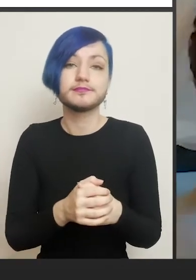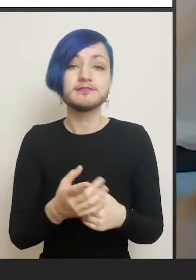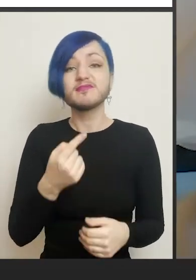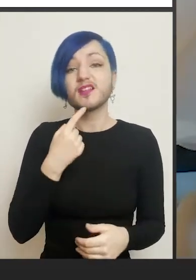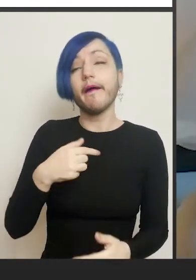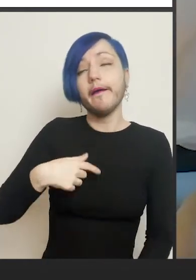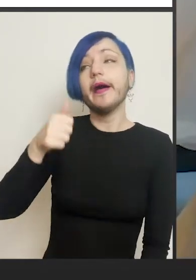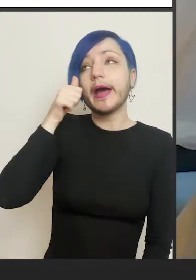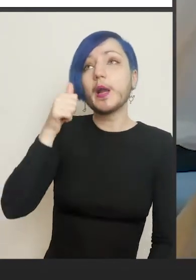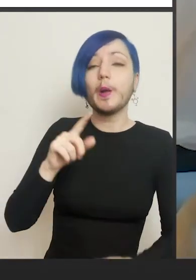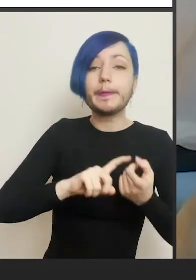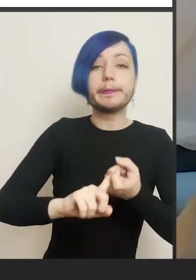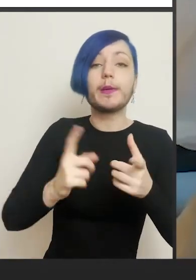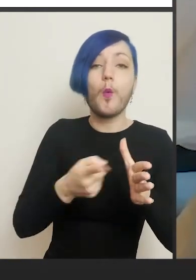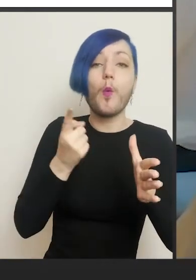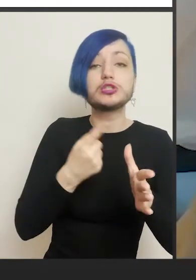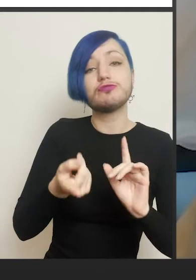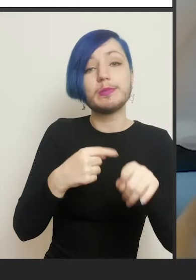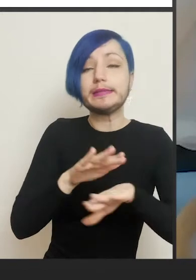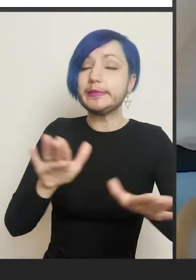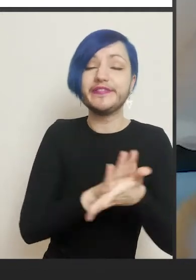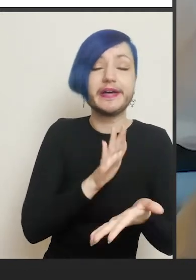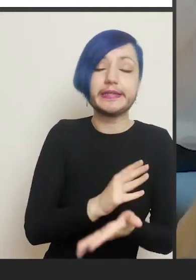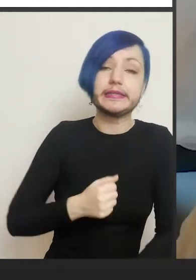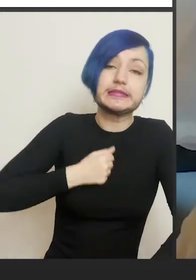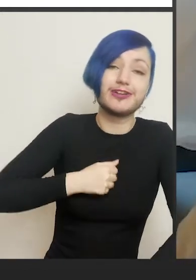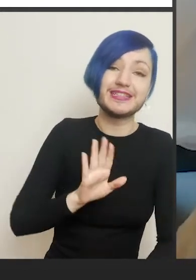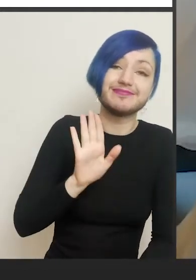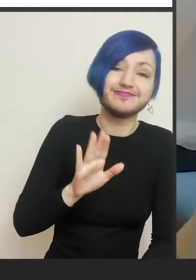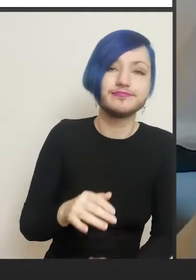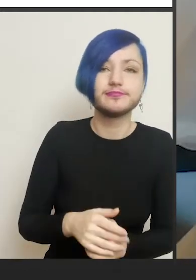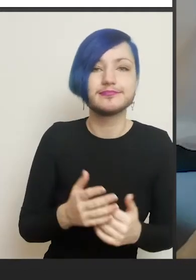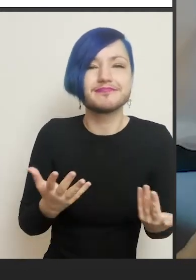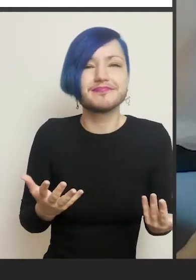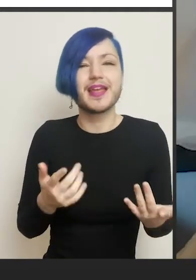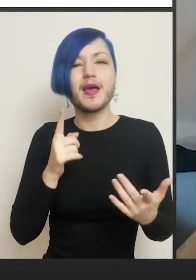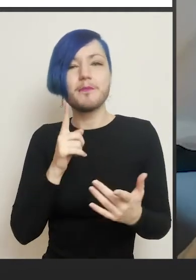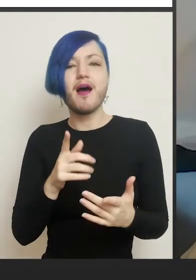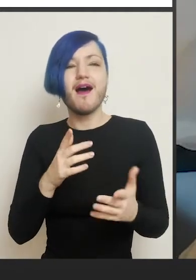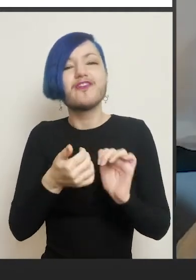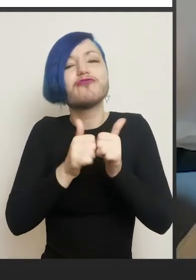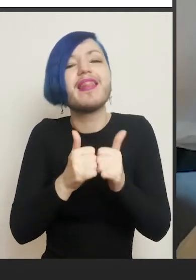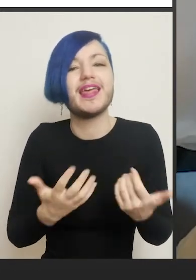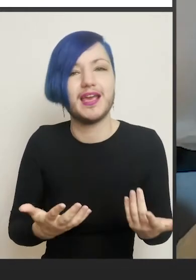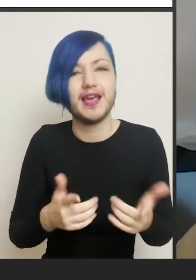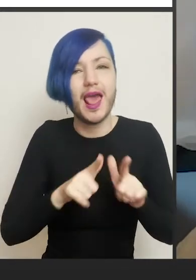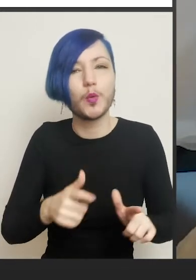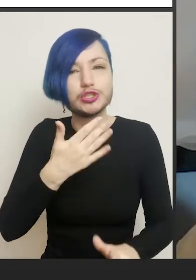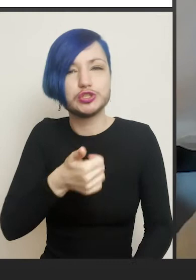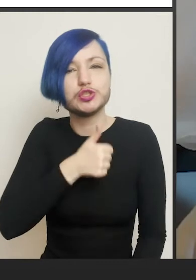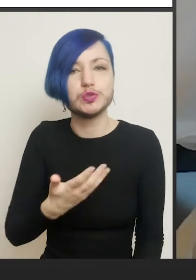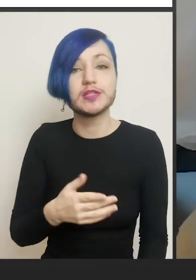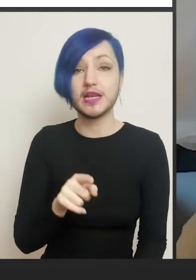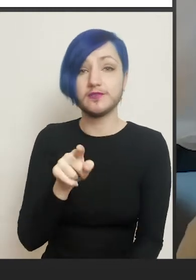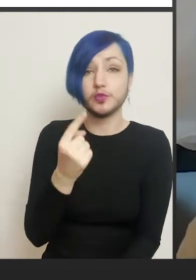know that permanent auto responses are no fun, but you know, it was friendly, it was approachable,